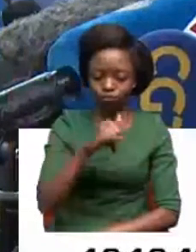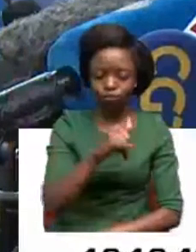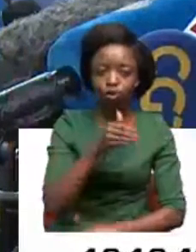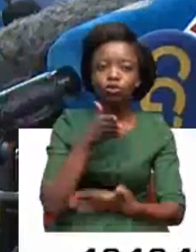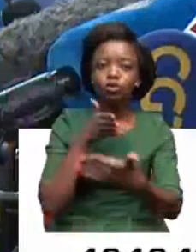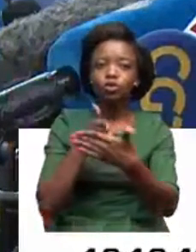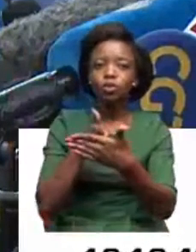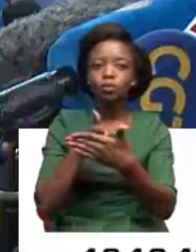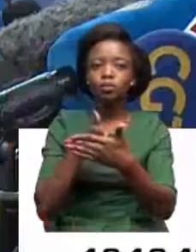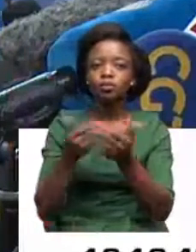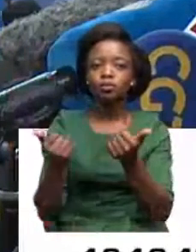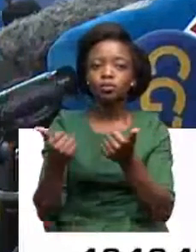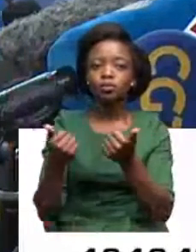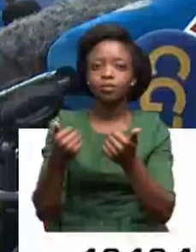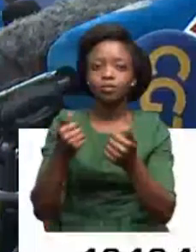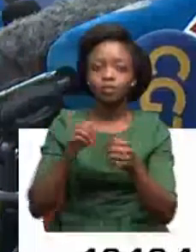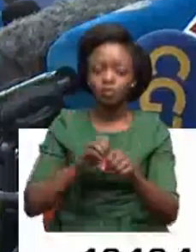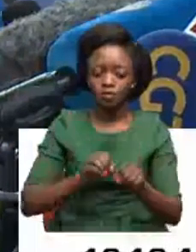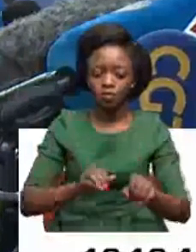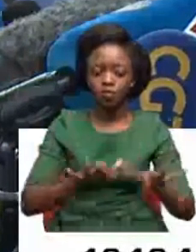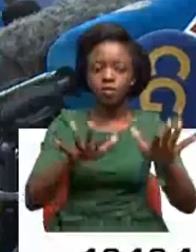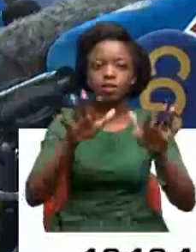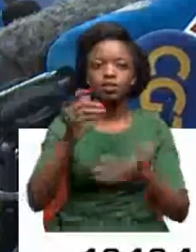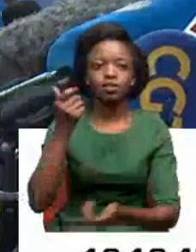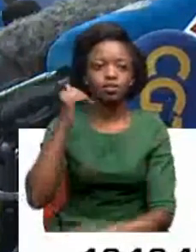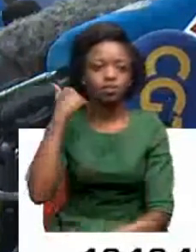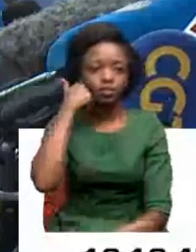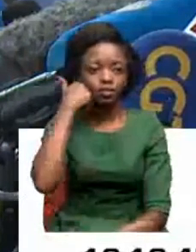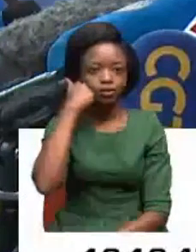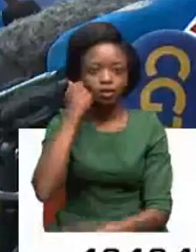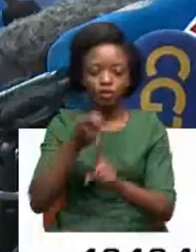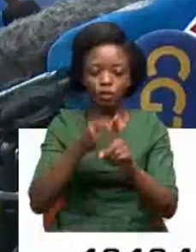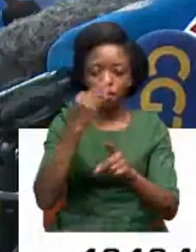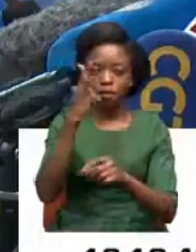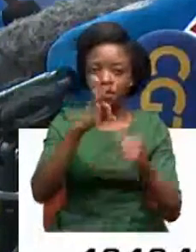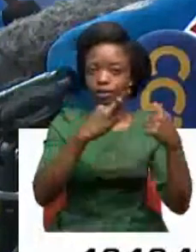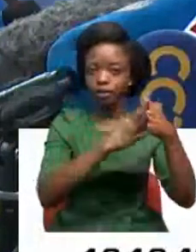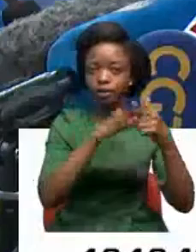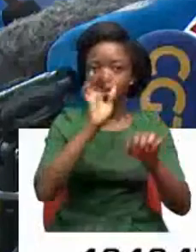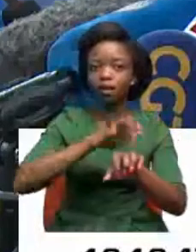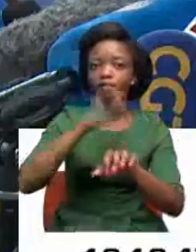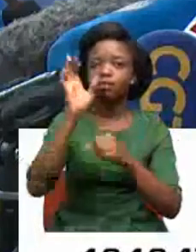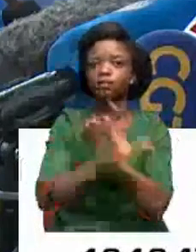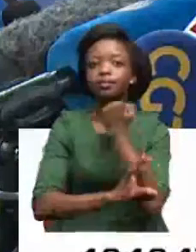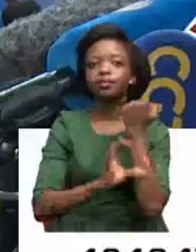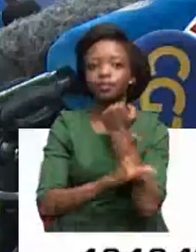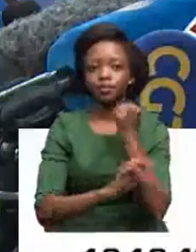the risk of importation of the virus from the 38 affected countries.